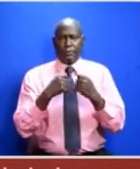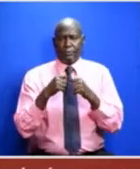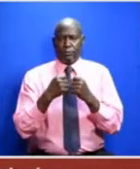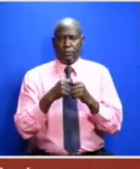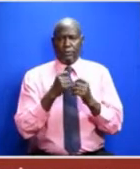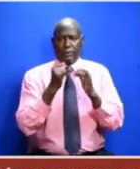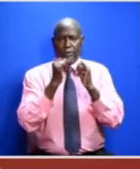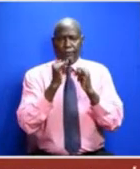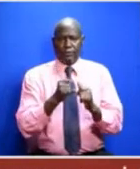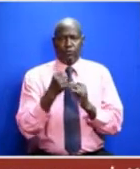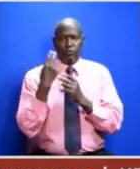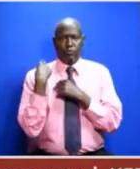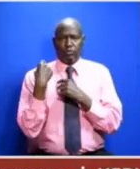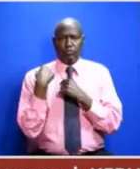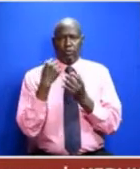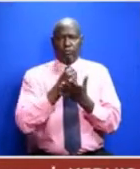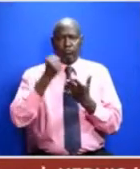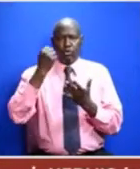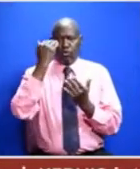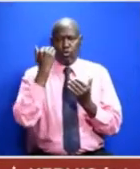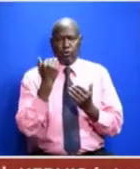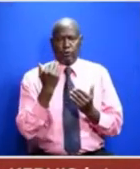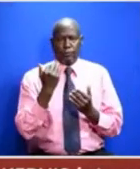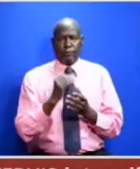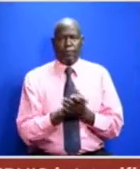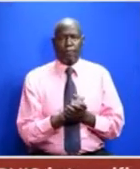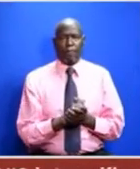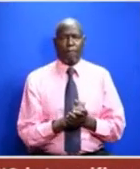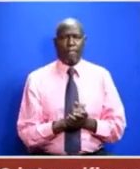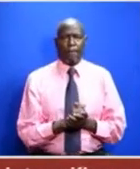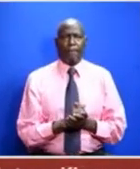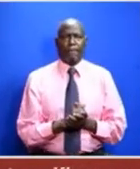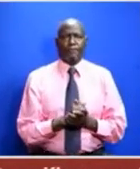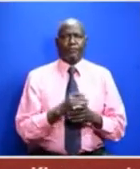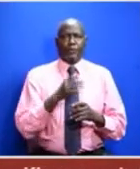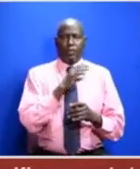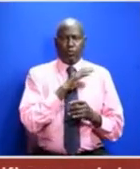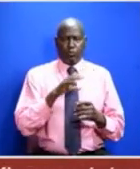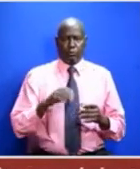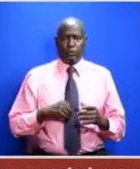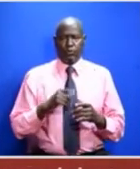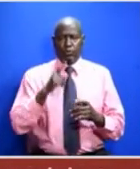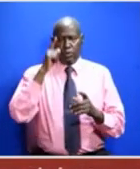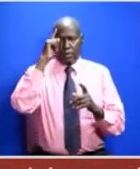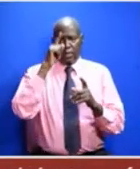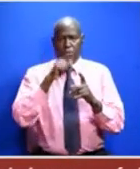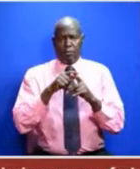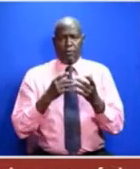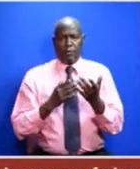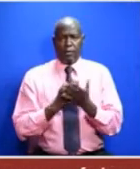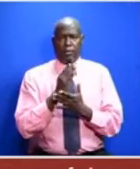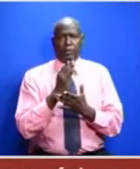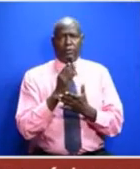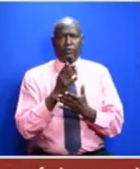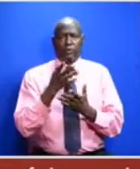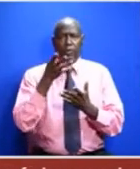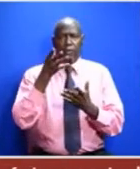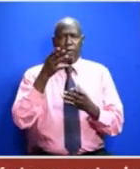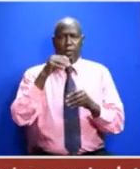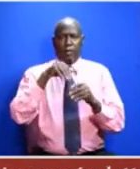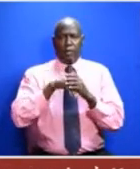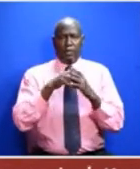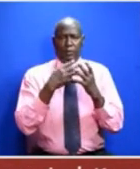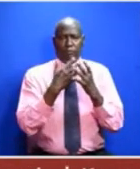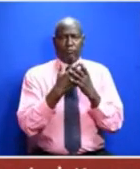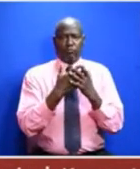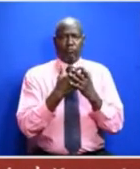and individual responsibility. Additionally, the commission aims to address the rights of victims held in detention by